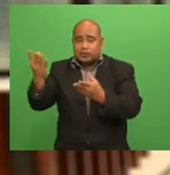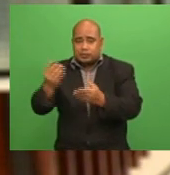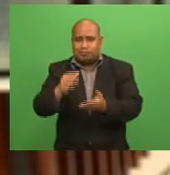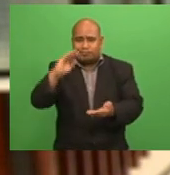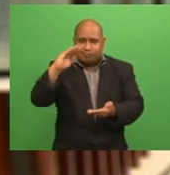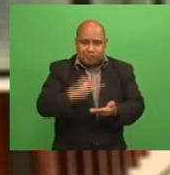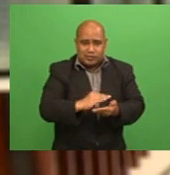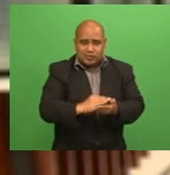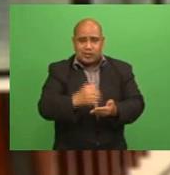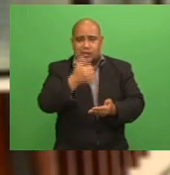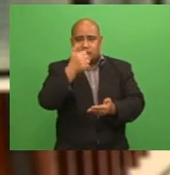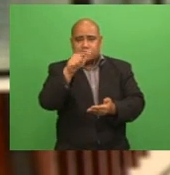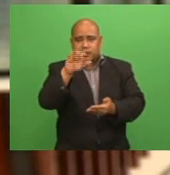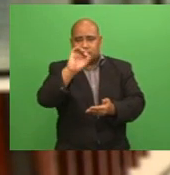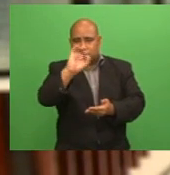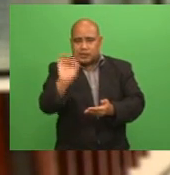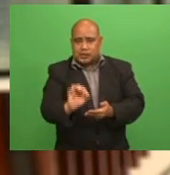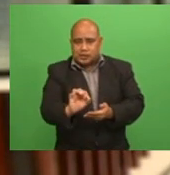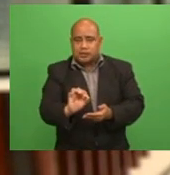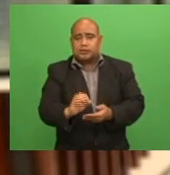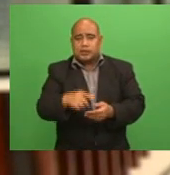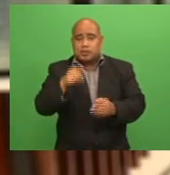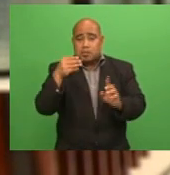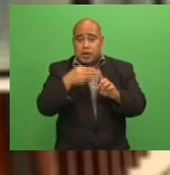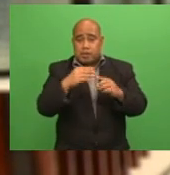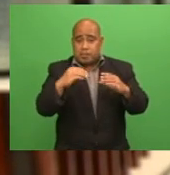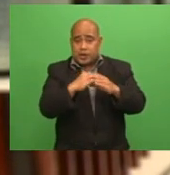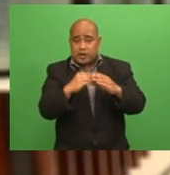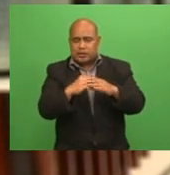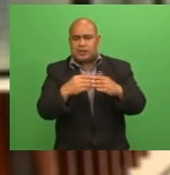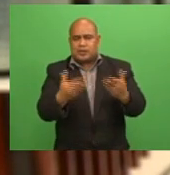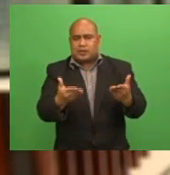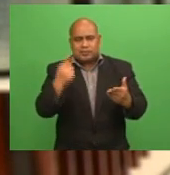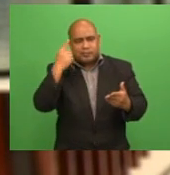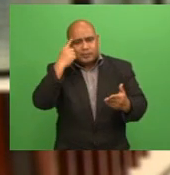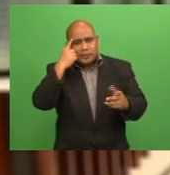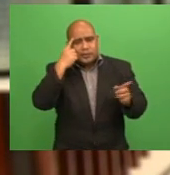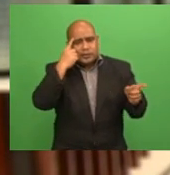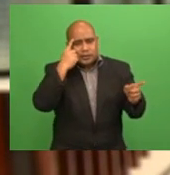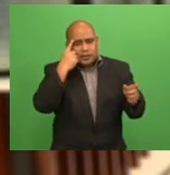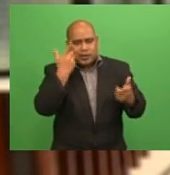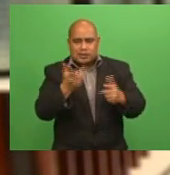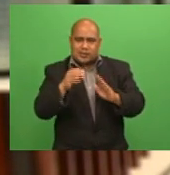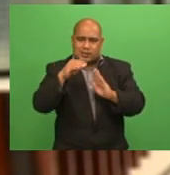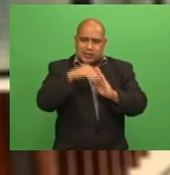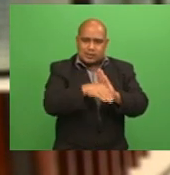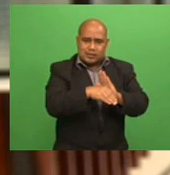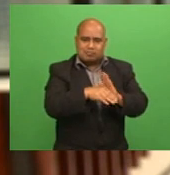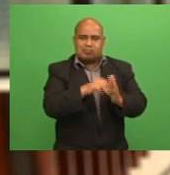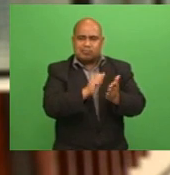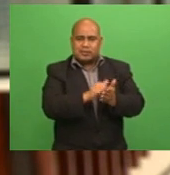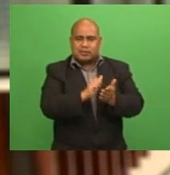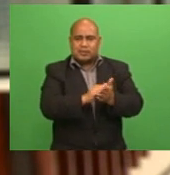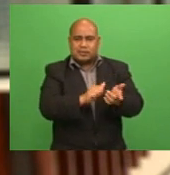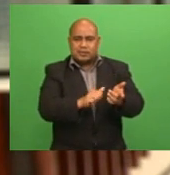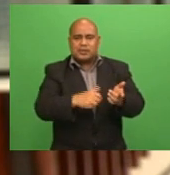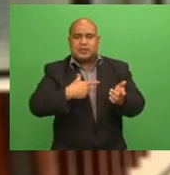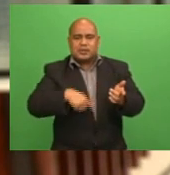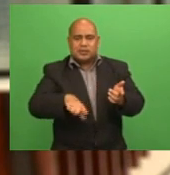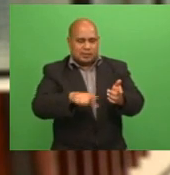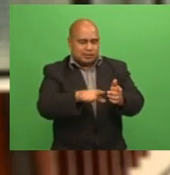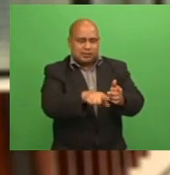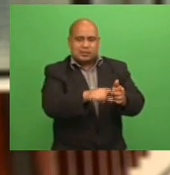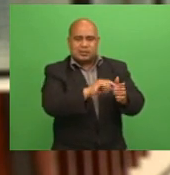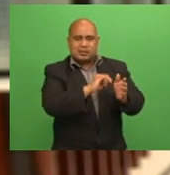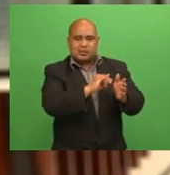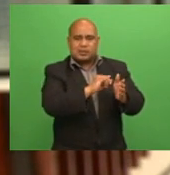Reserve policymakers are looking at reviving a Great Recession-era promise. It is to keep interest rates low until certain conditions are met in